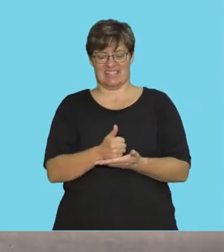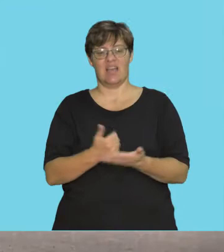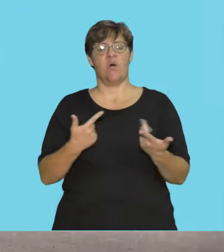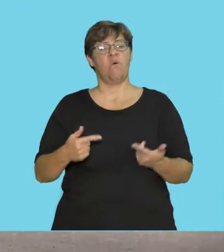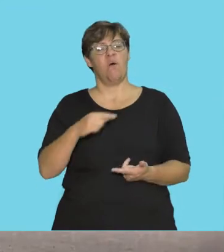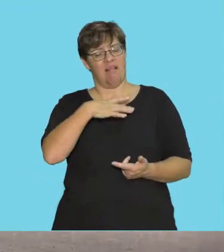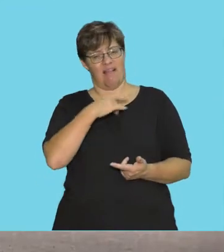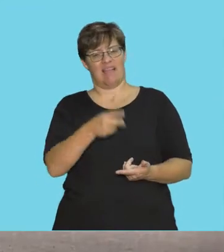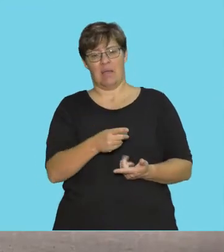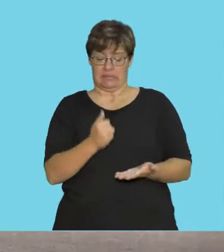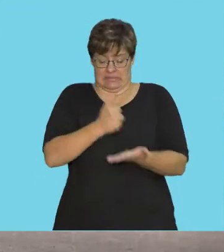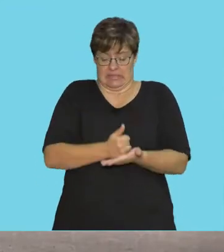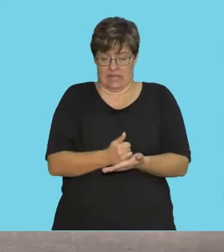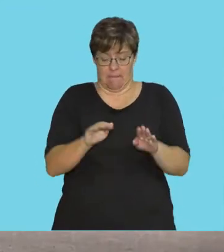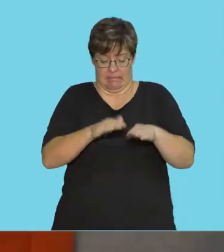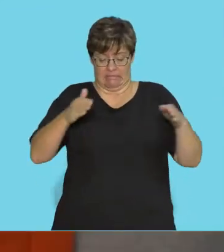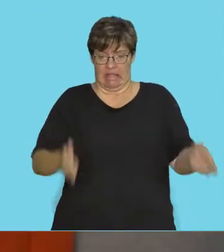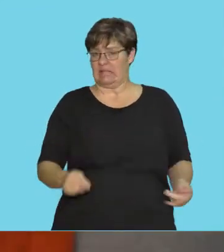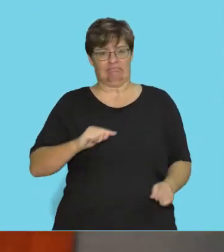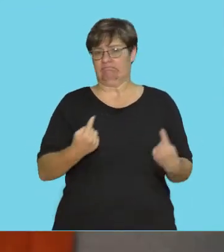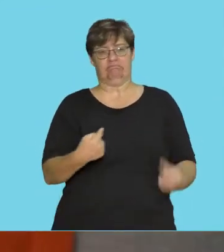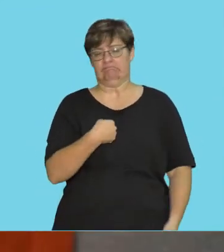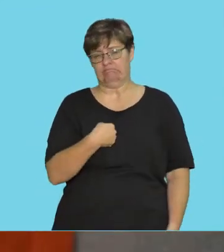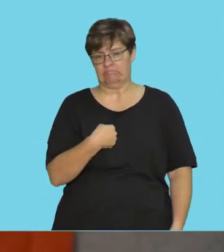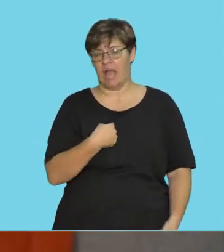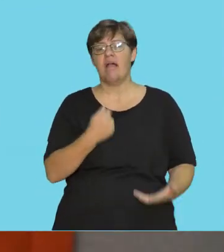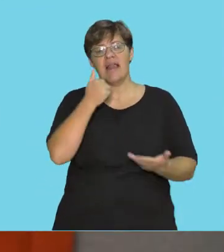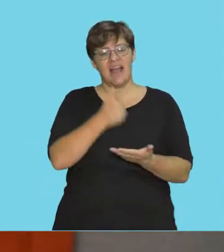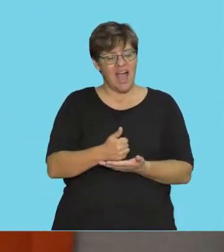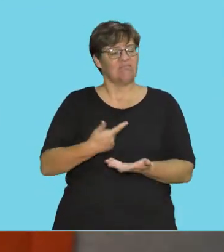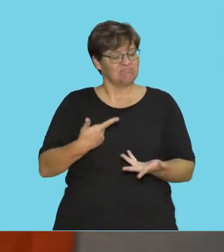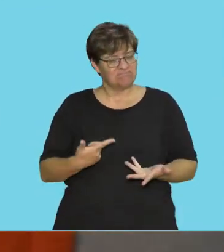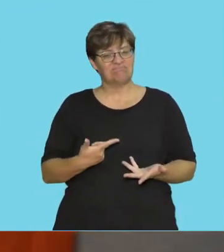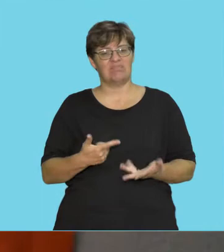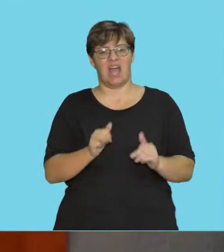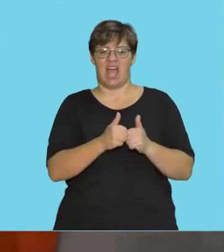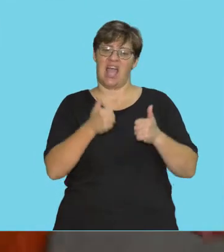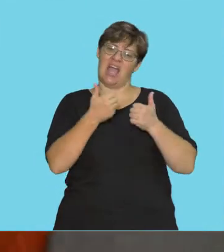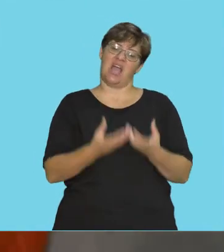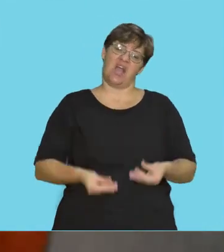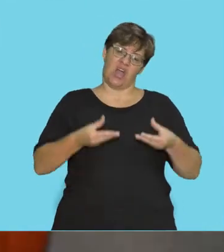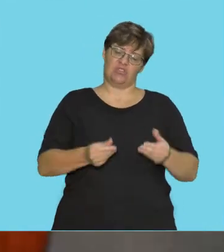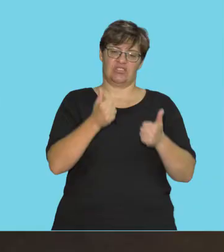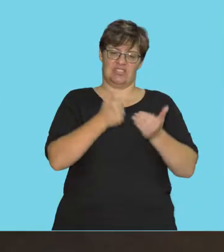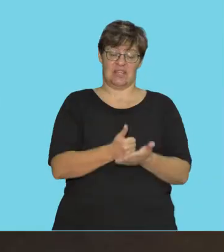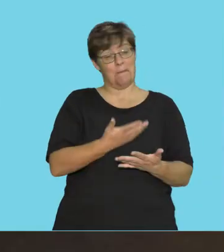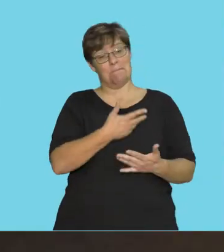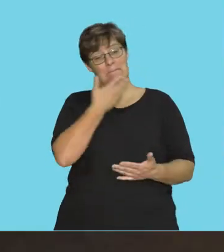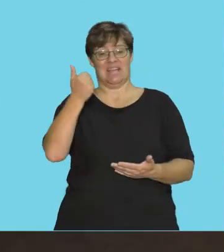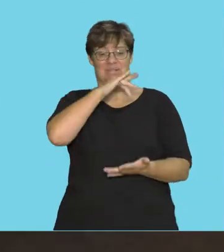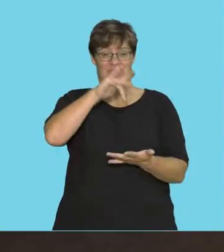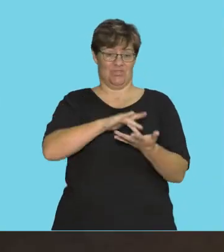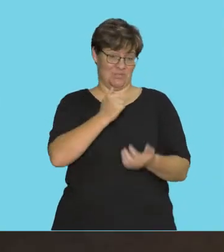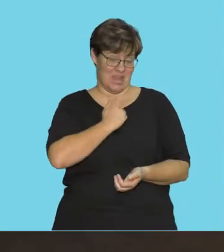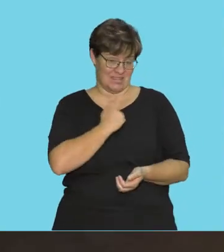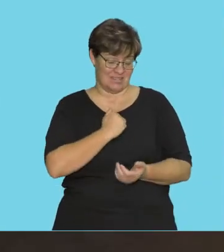like this, because I can't sit up straight behind a table. I like to sit and work on the couch. It's my best position.